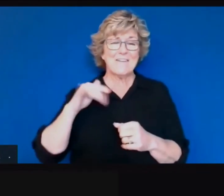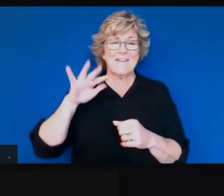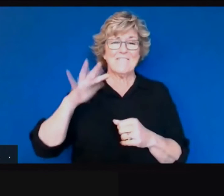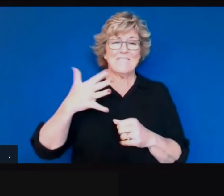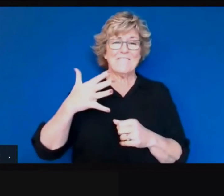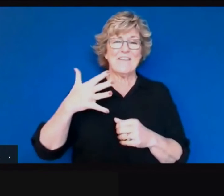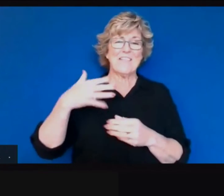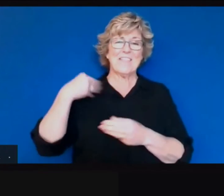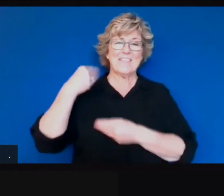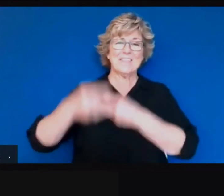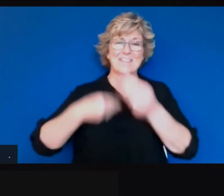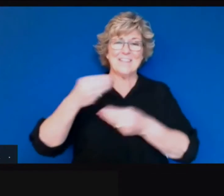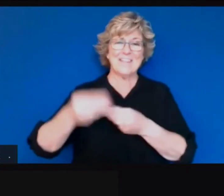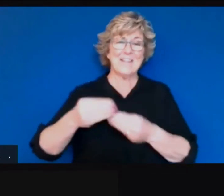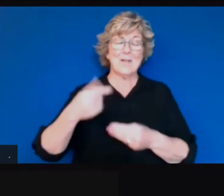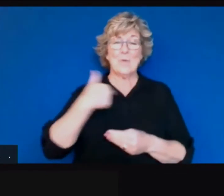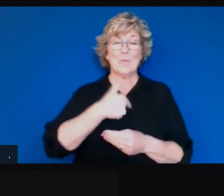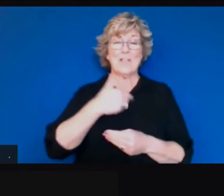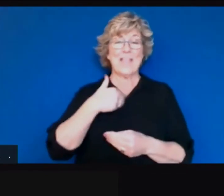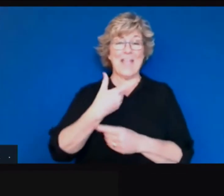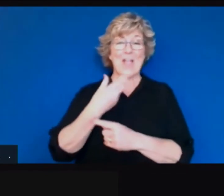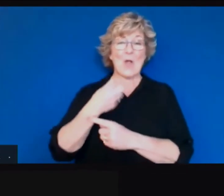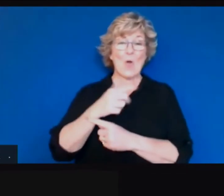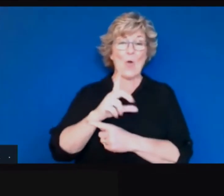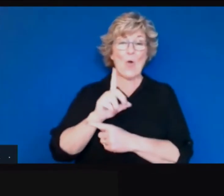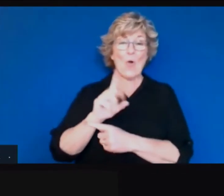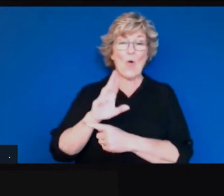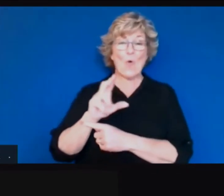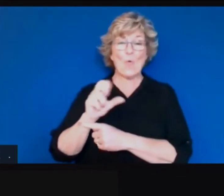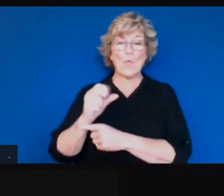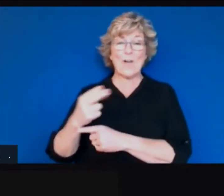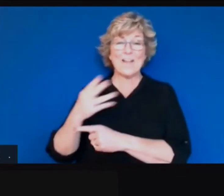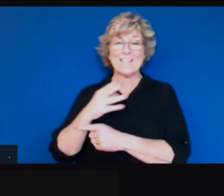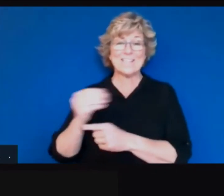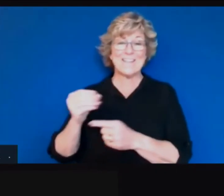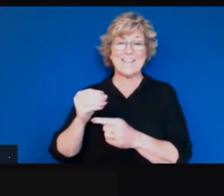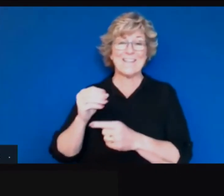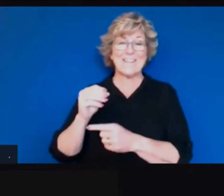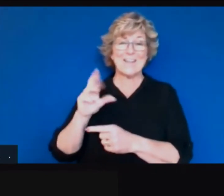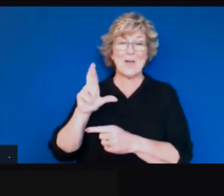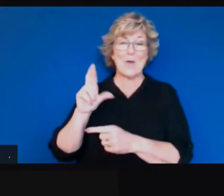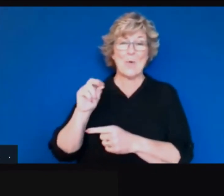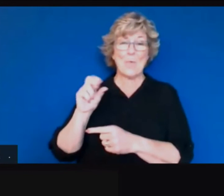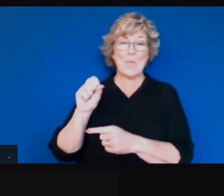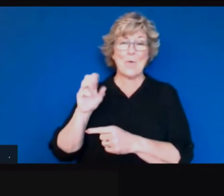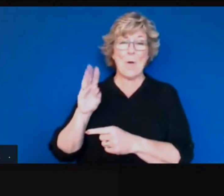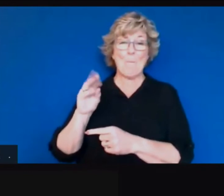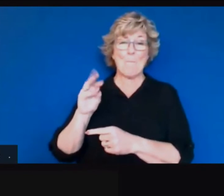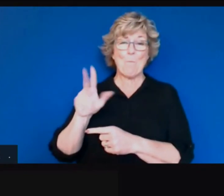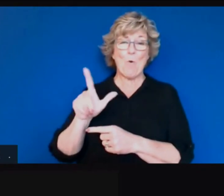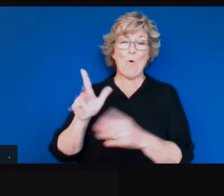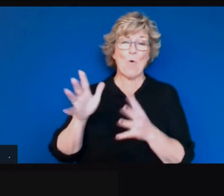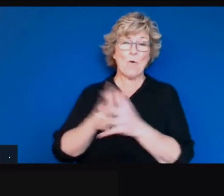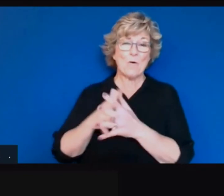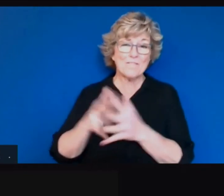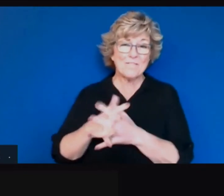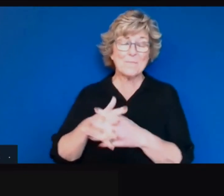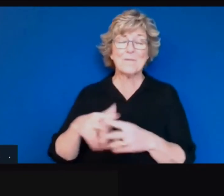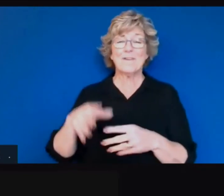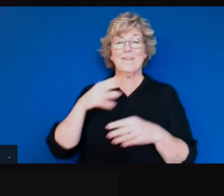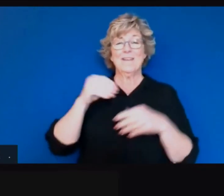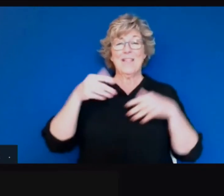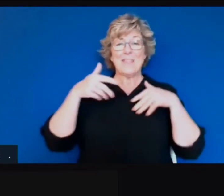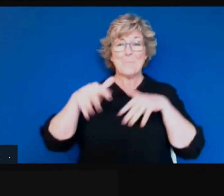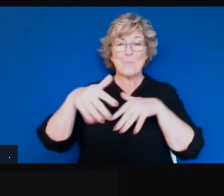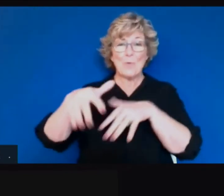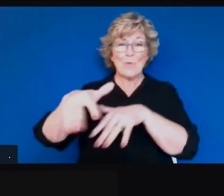rush and then there was a Rose Bowl. And so it's been a big part of our lives, the Rose Bowl parade, the game